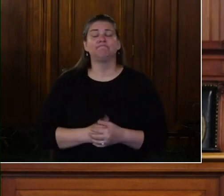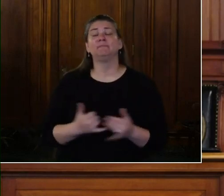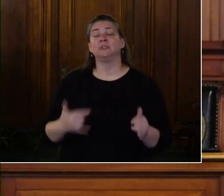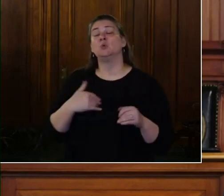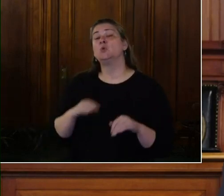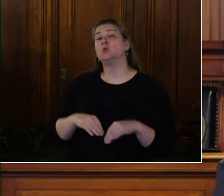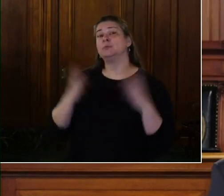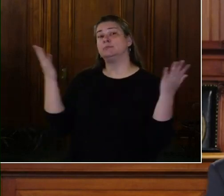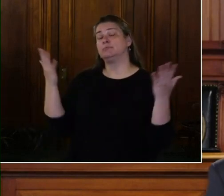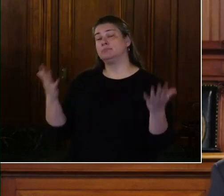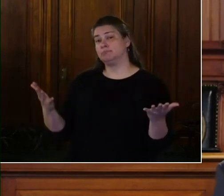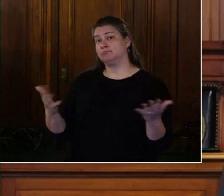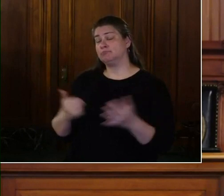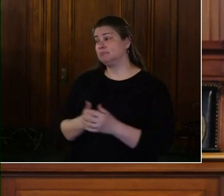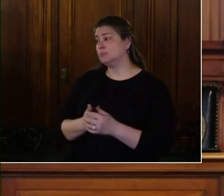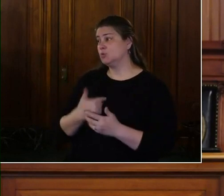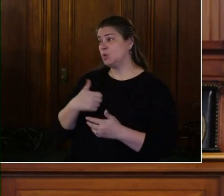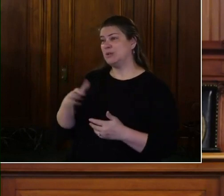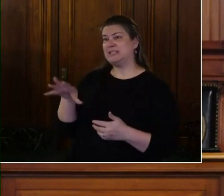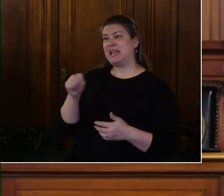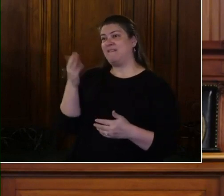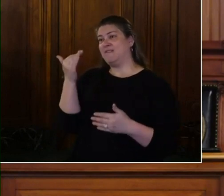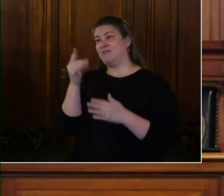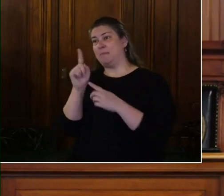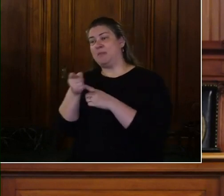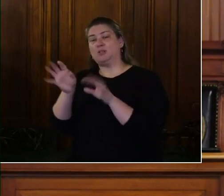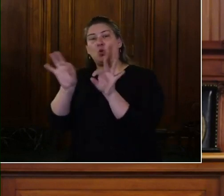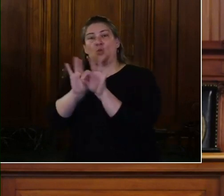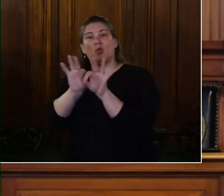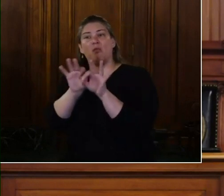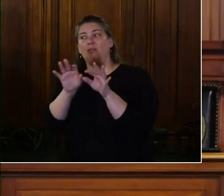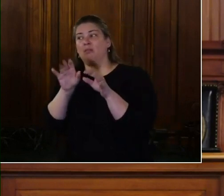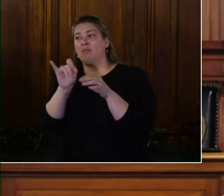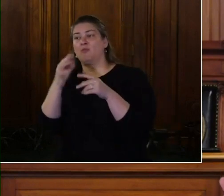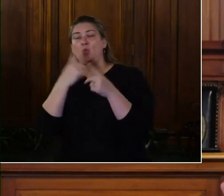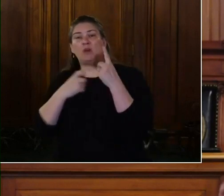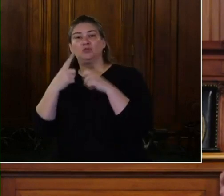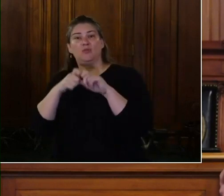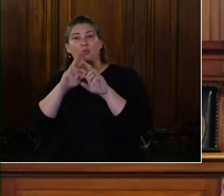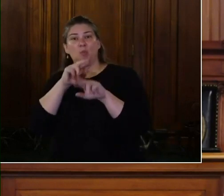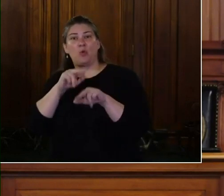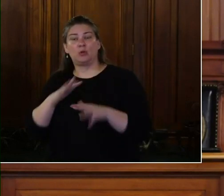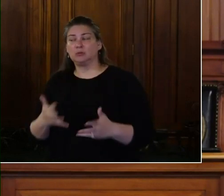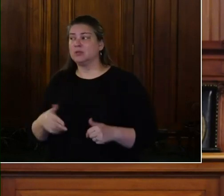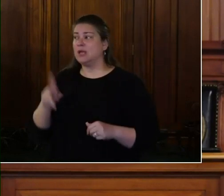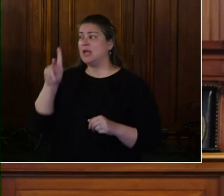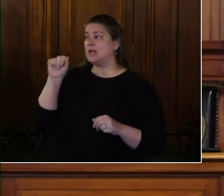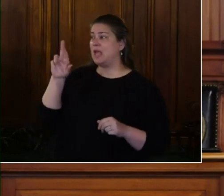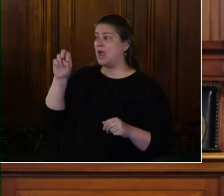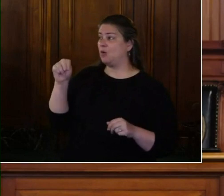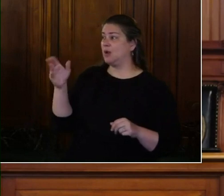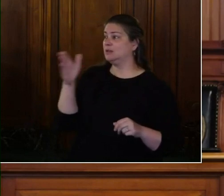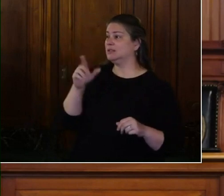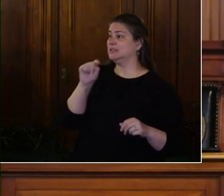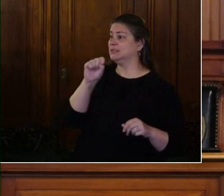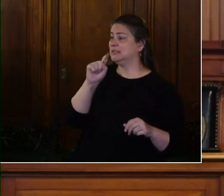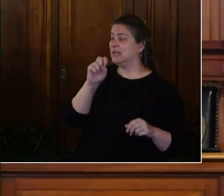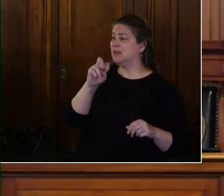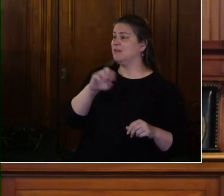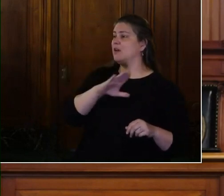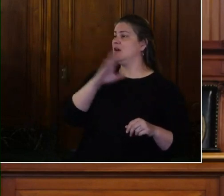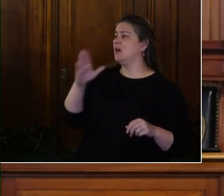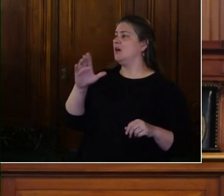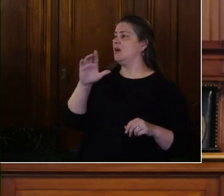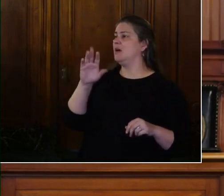go over. We'll make sure we take at least 15 minutes of questions to our reporters, Karen Czar, Phil Pendleton, Stu Johnson, Lawrence